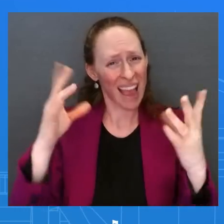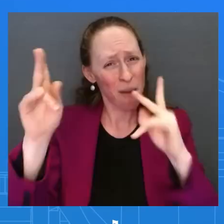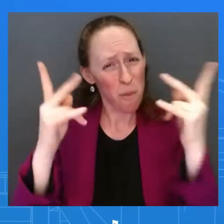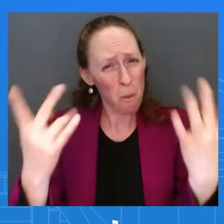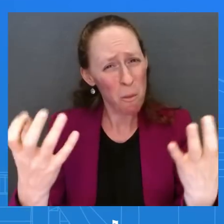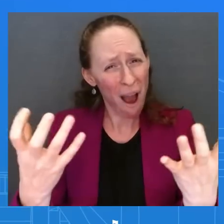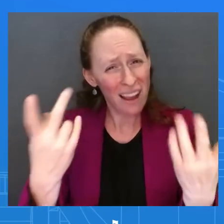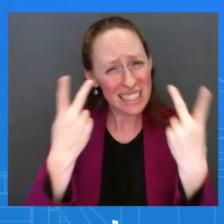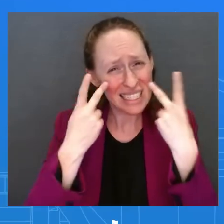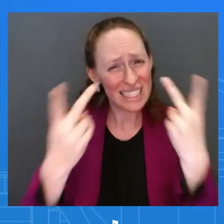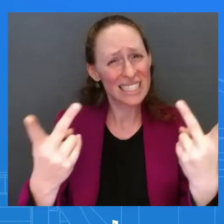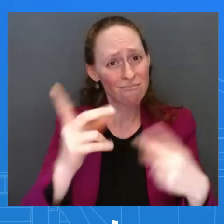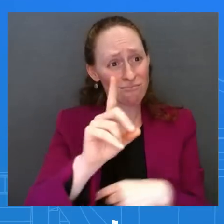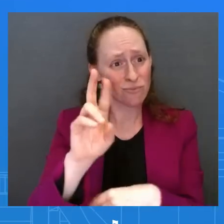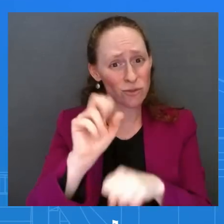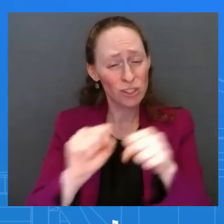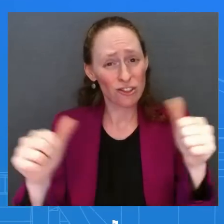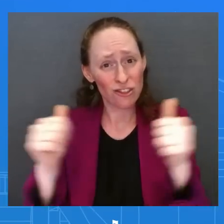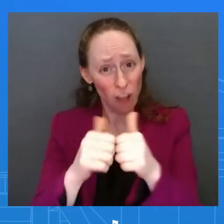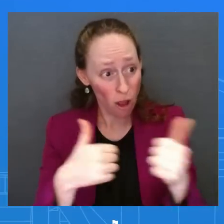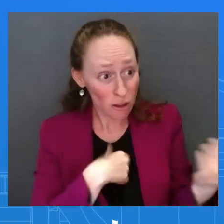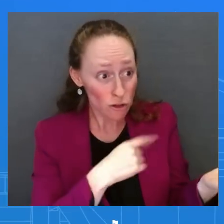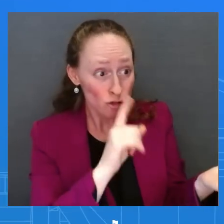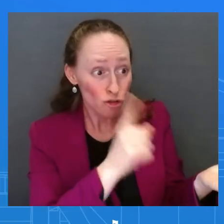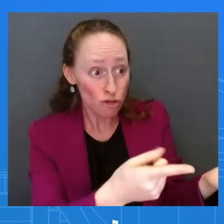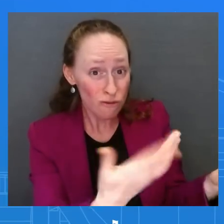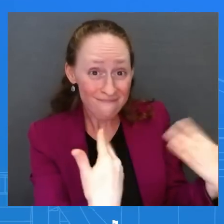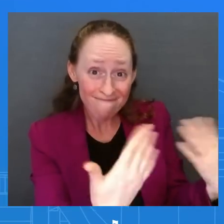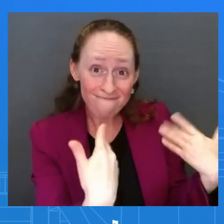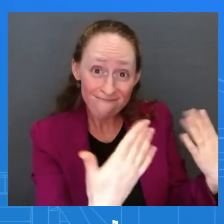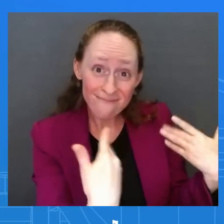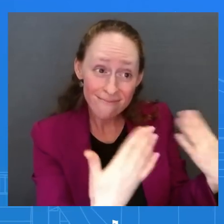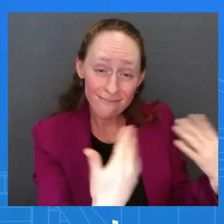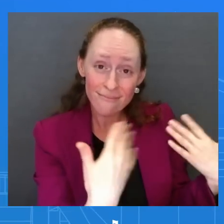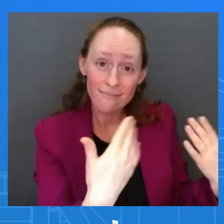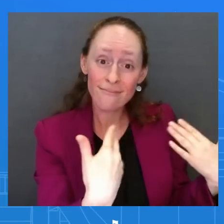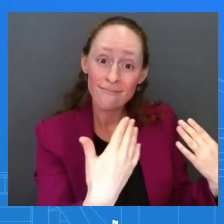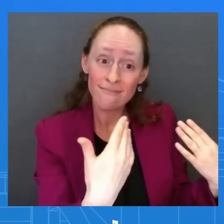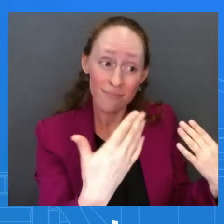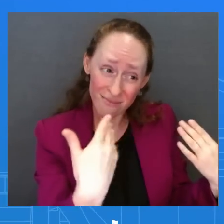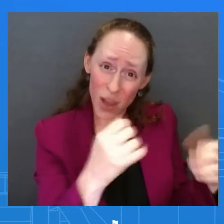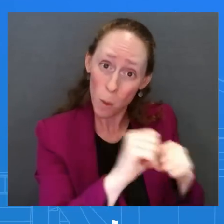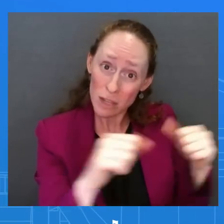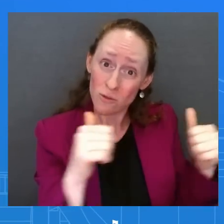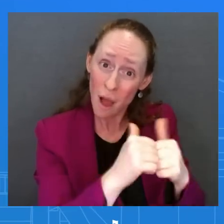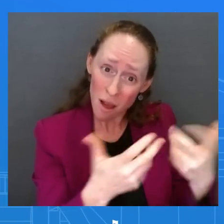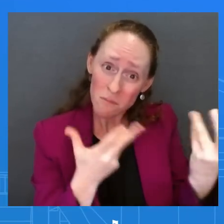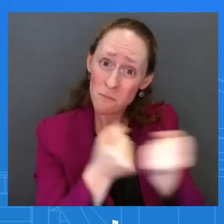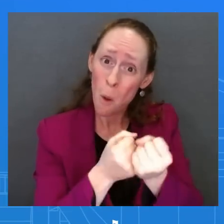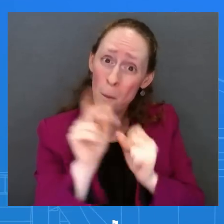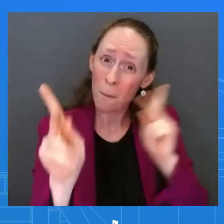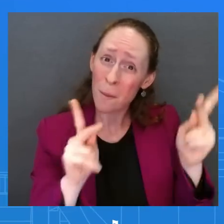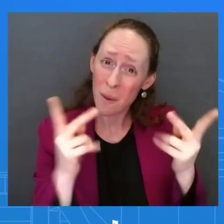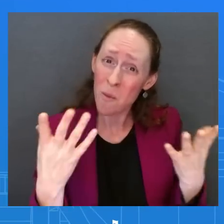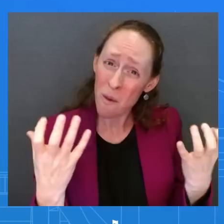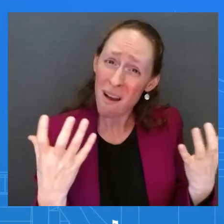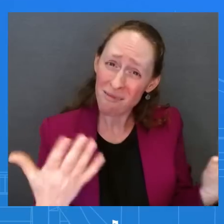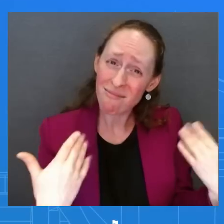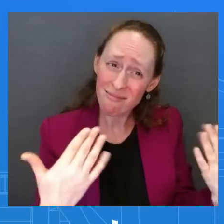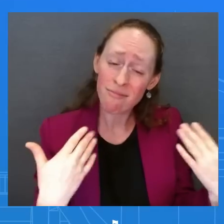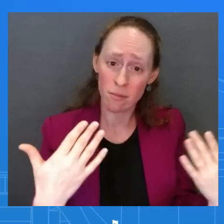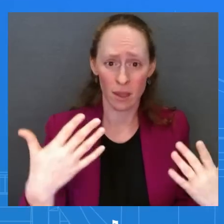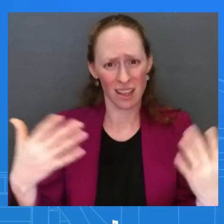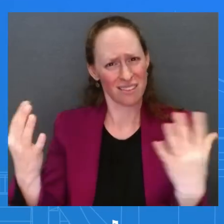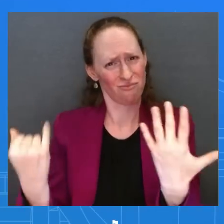to join us on working on behalf of the American people, working on the priorities that they care about, working on lowering costs